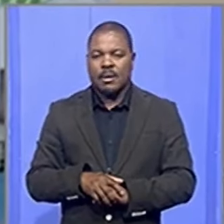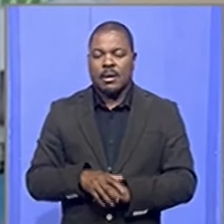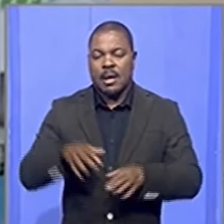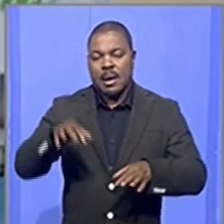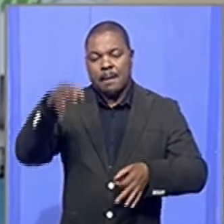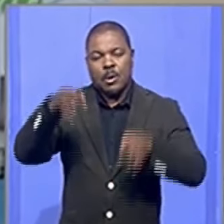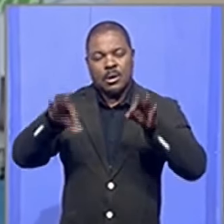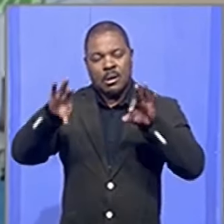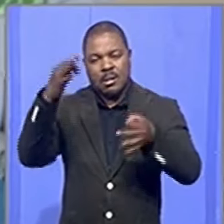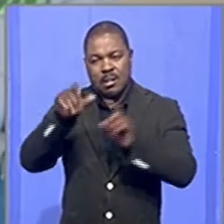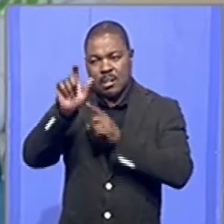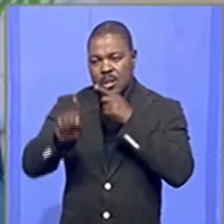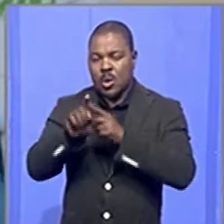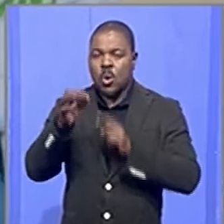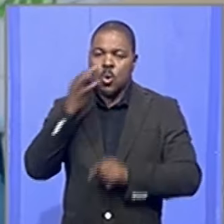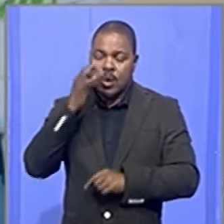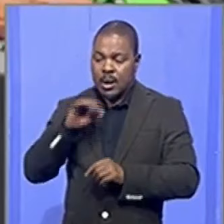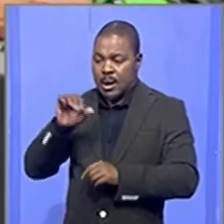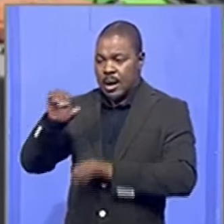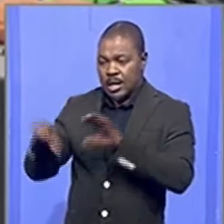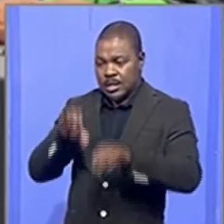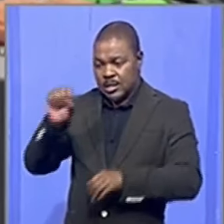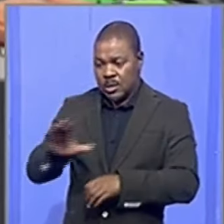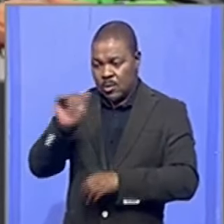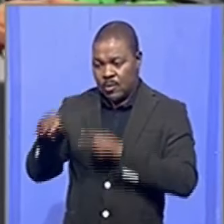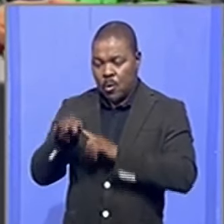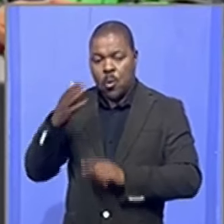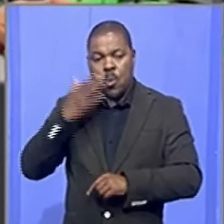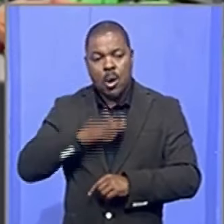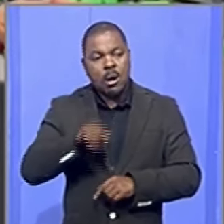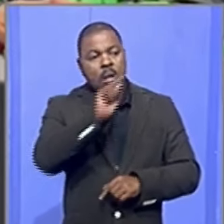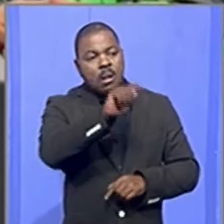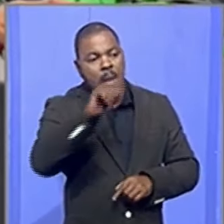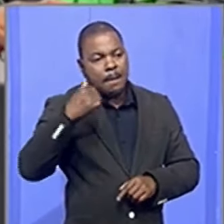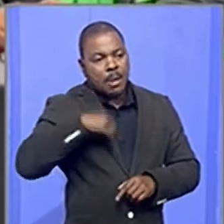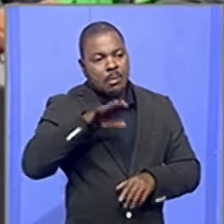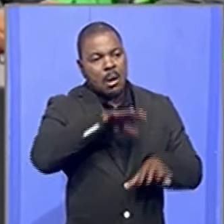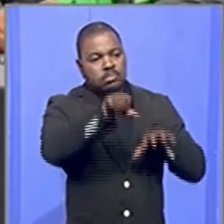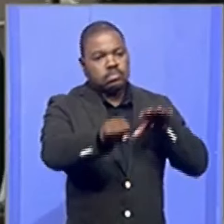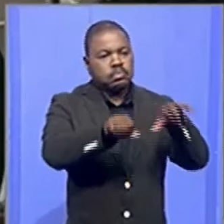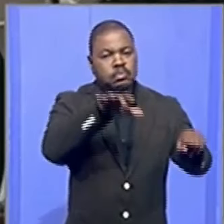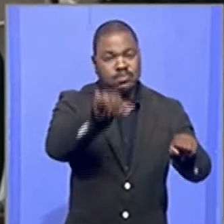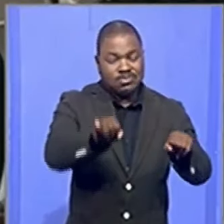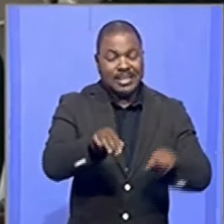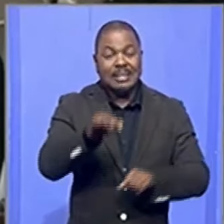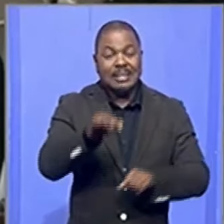a Action SA a go tshwara maemo a kwa godimo mo bo masepaleng a tlile go dira gore go ba rwese maikarabelo a